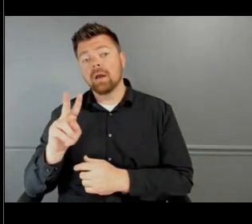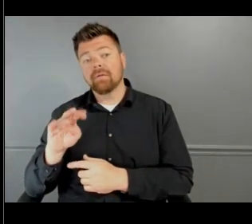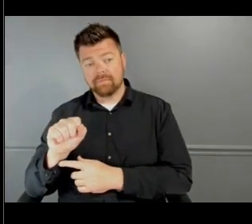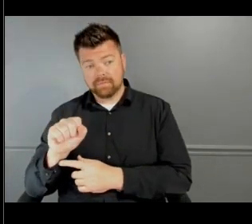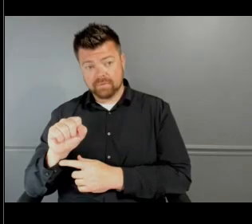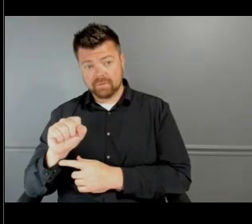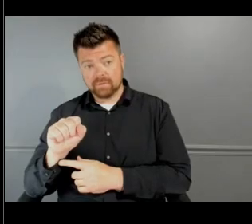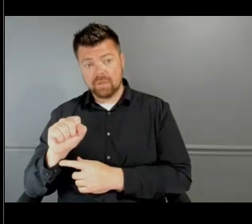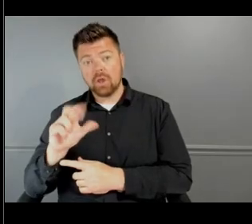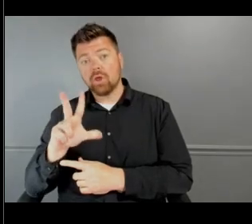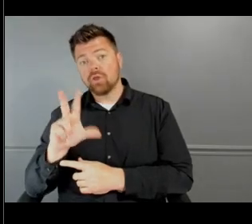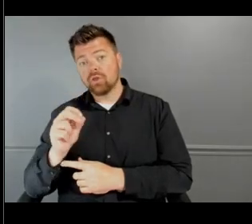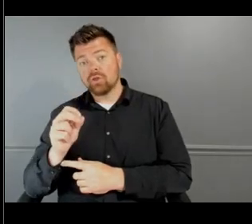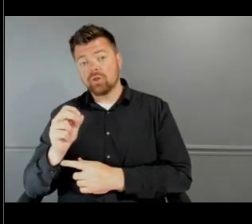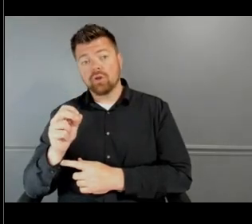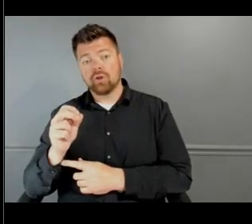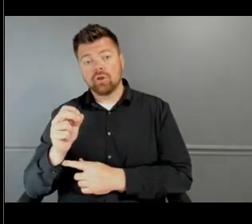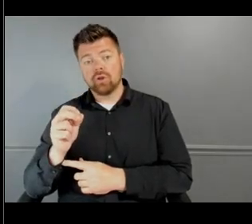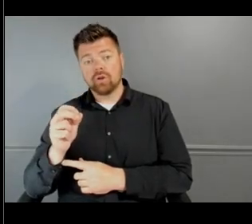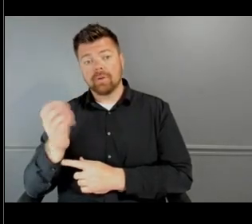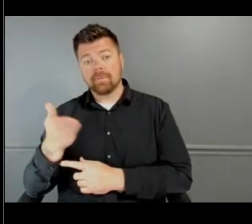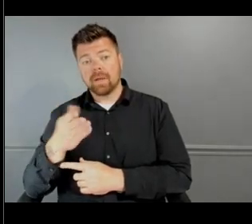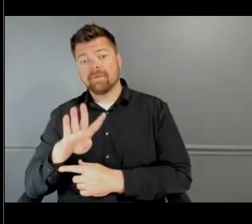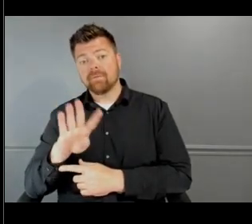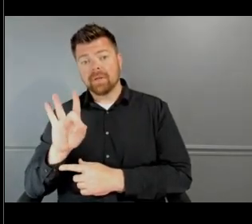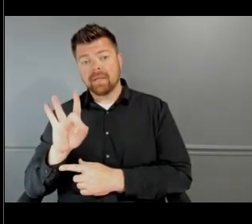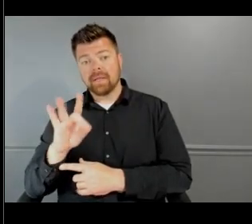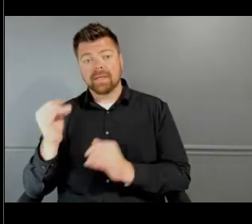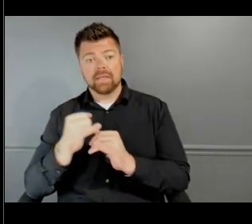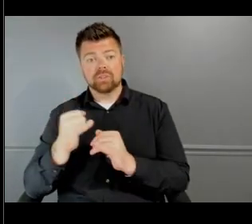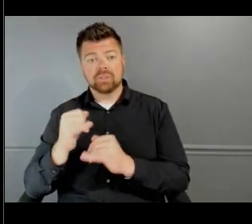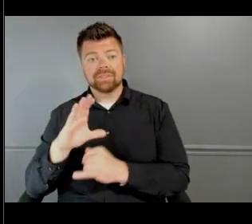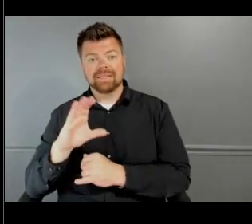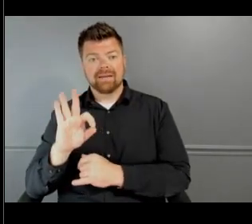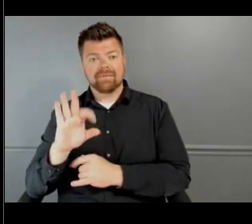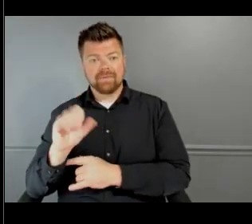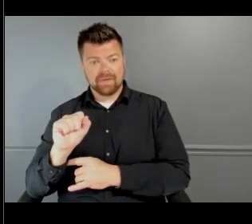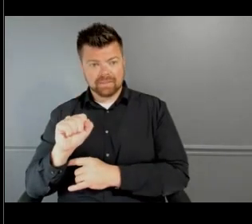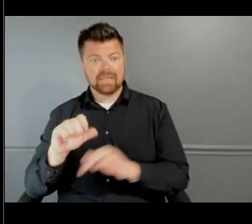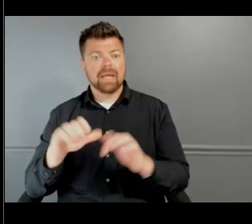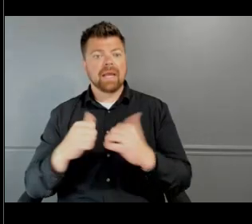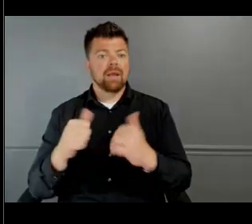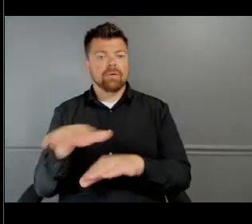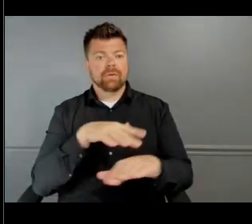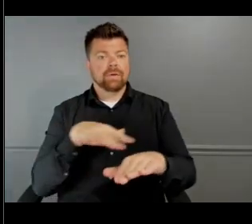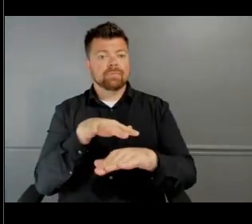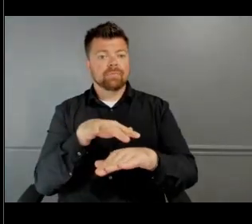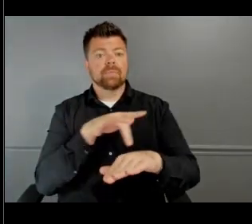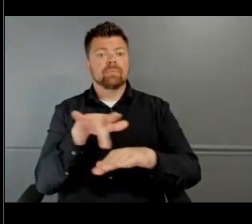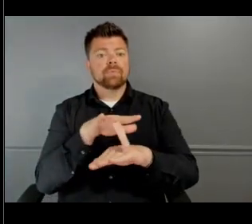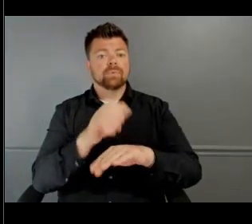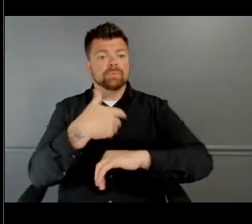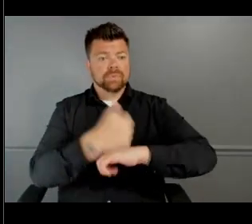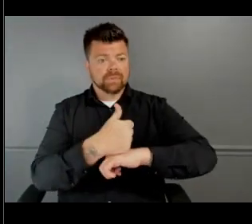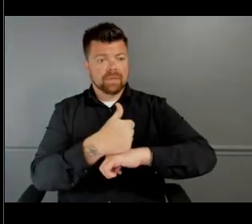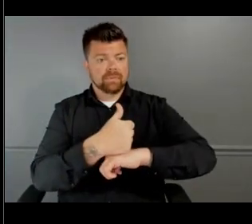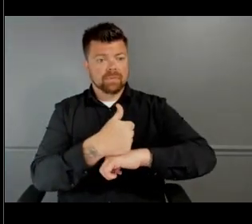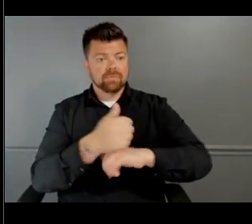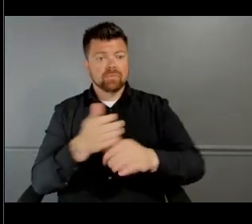At ovens, a 30-inch by 48-inch clear floor space area must be